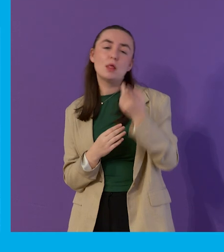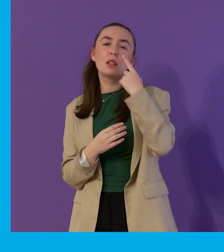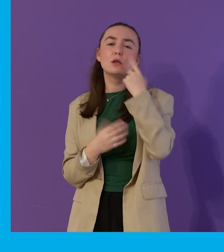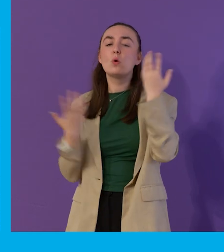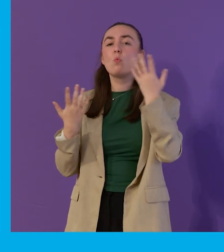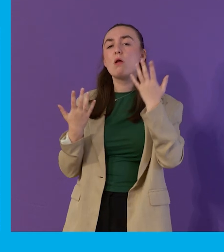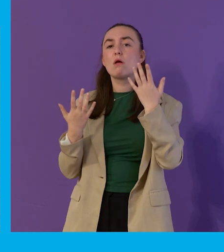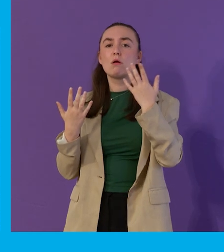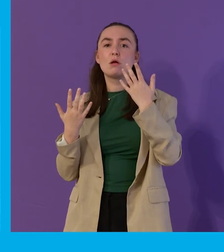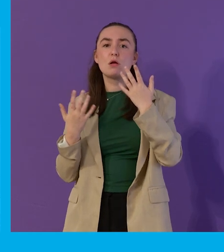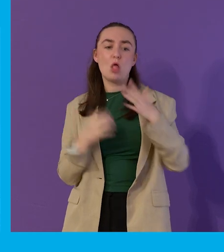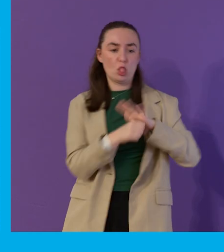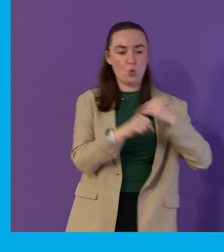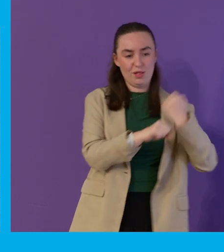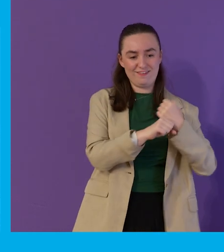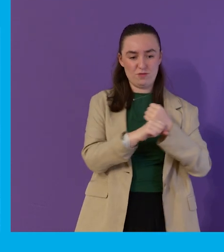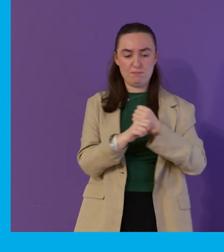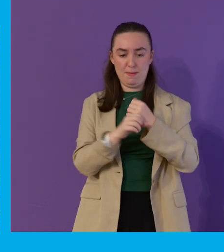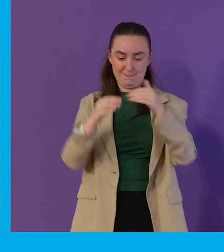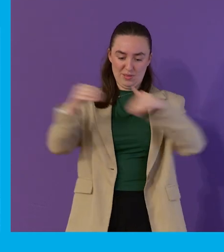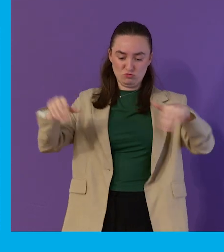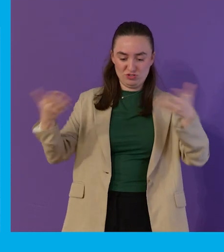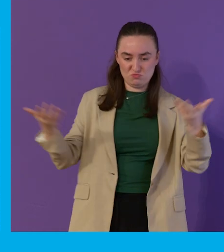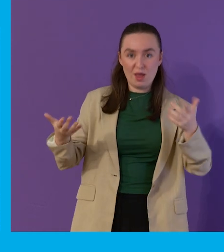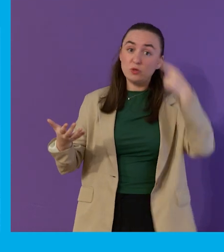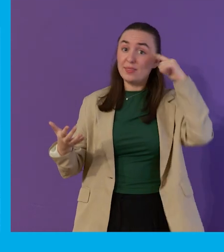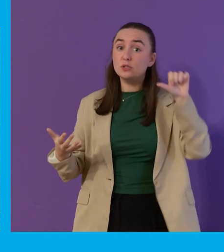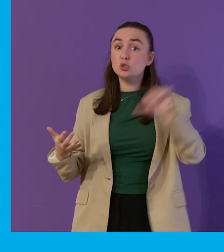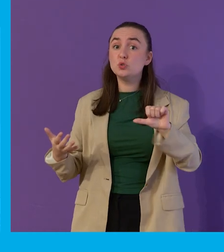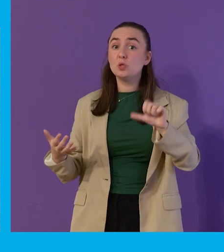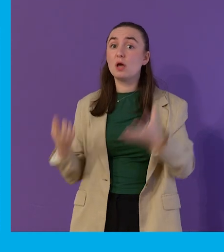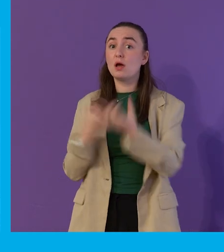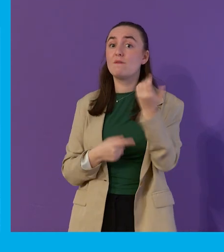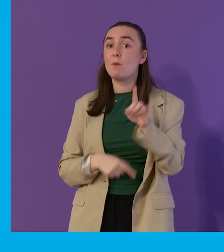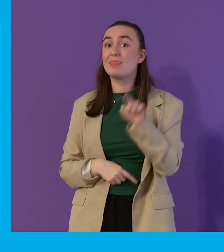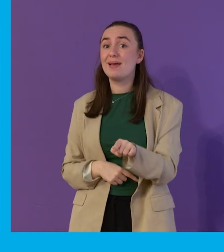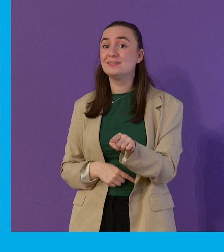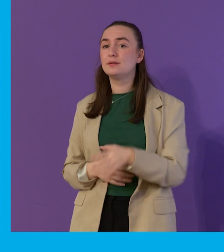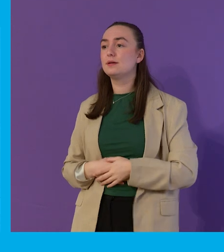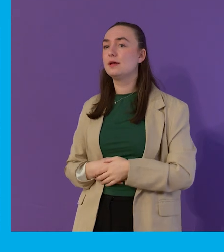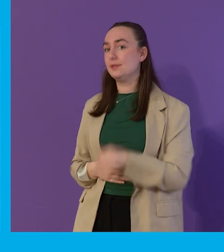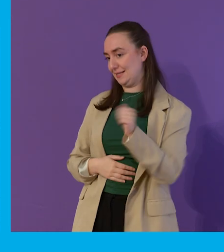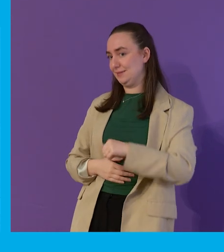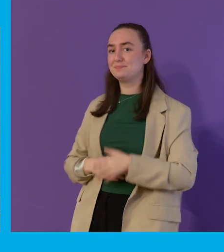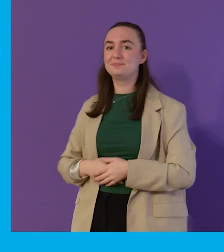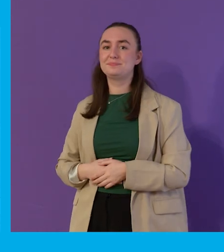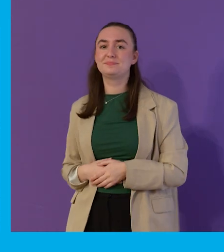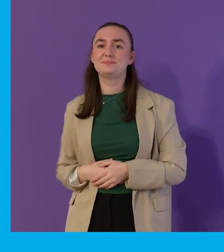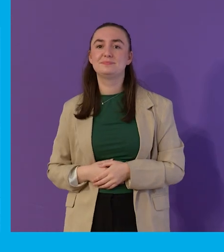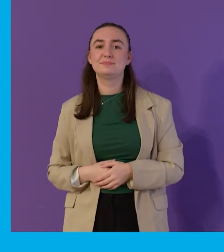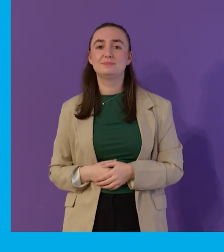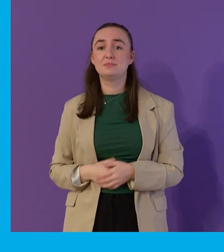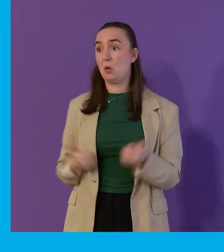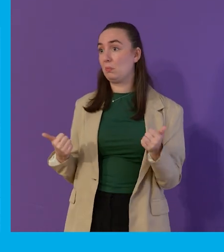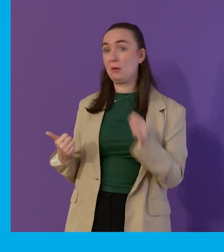could come from? Would that be something that should be coming out of that work? Yes. Okay, we better get that